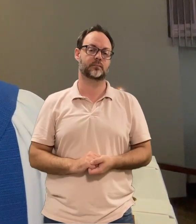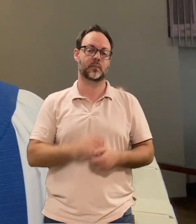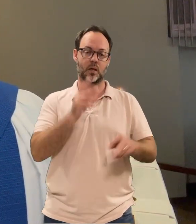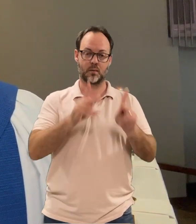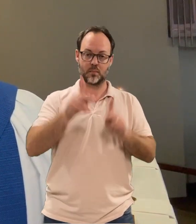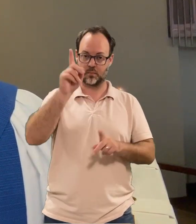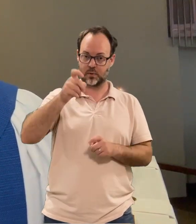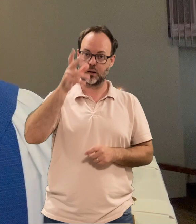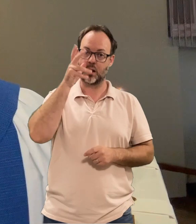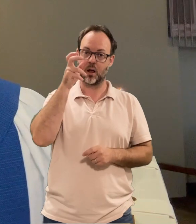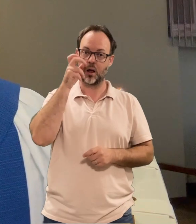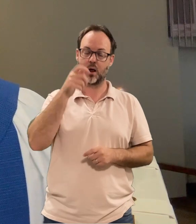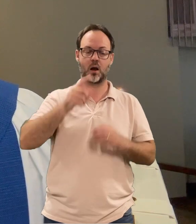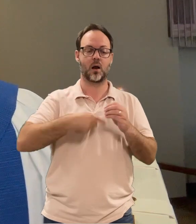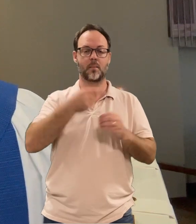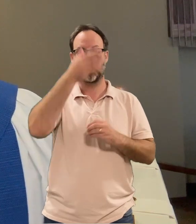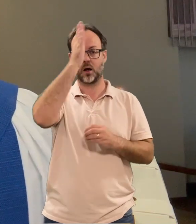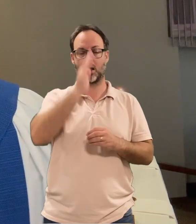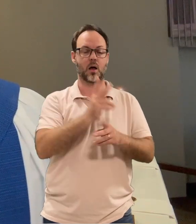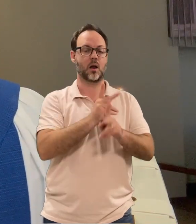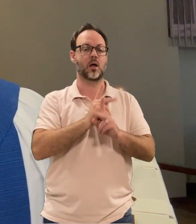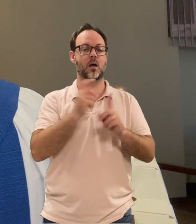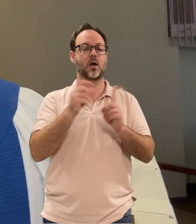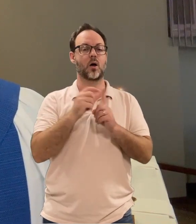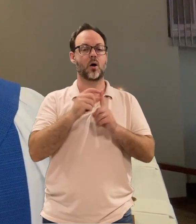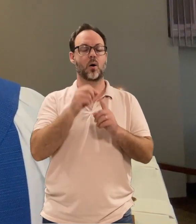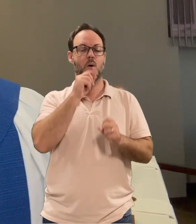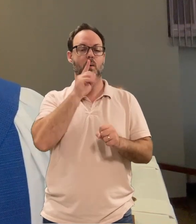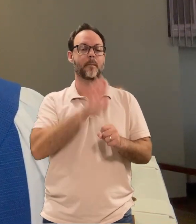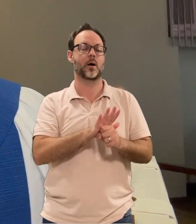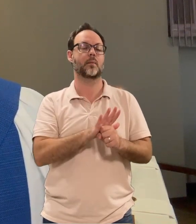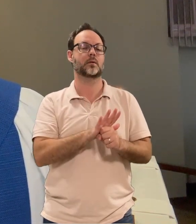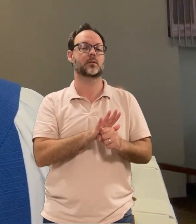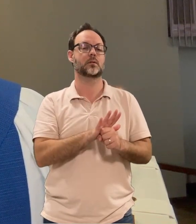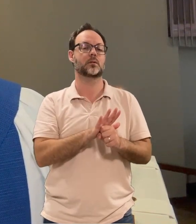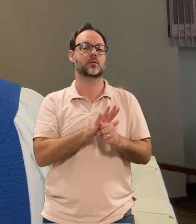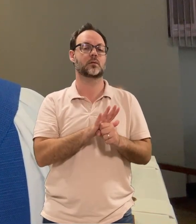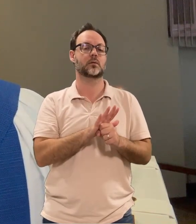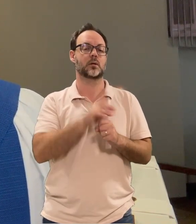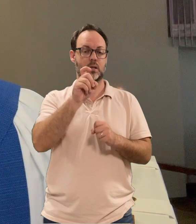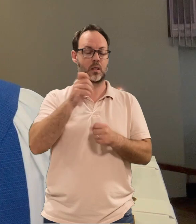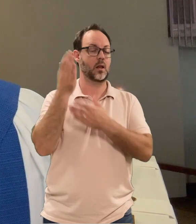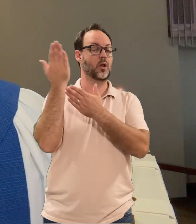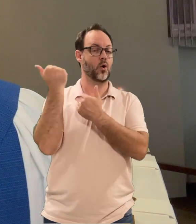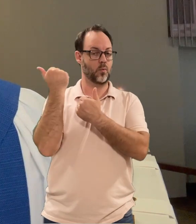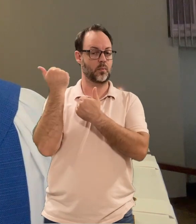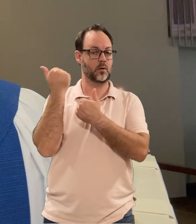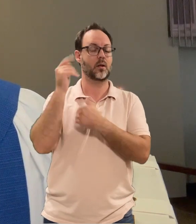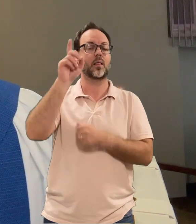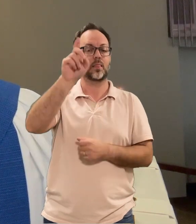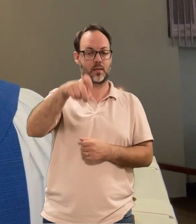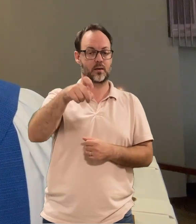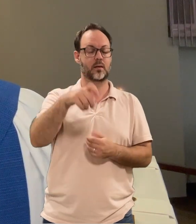conversations. People need to hear about the God who keeps his word and promises. They need